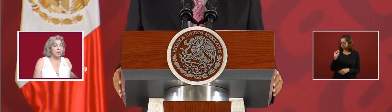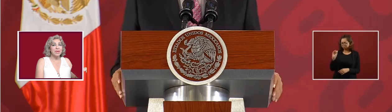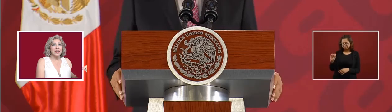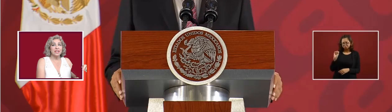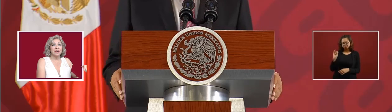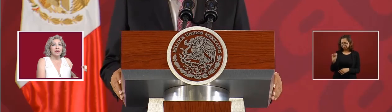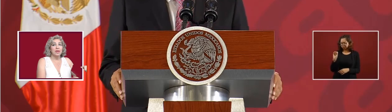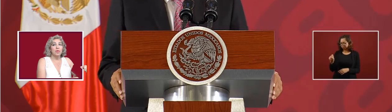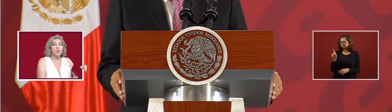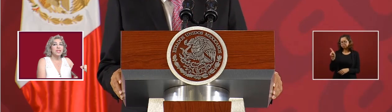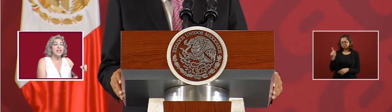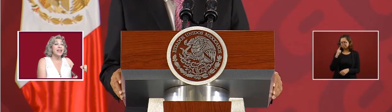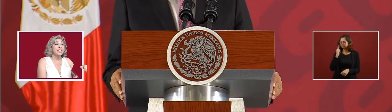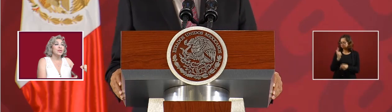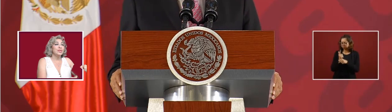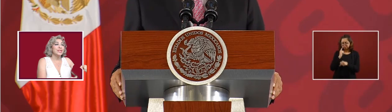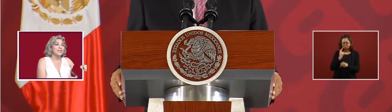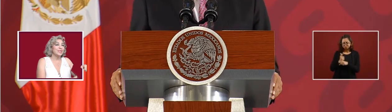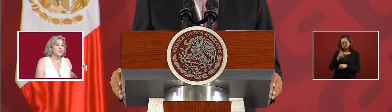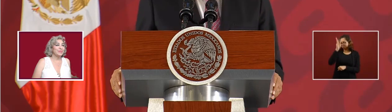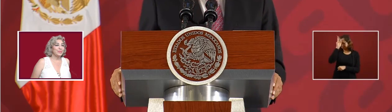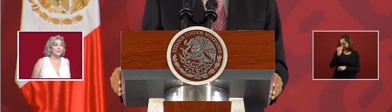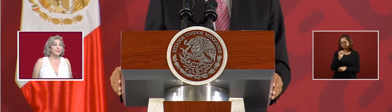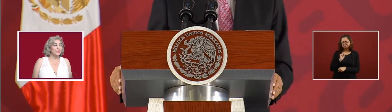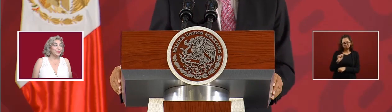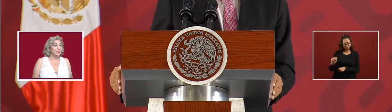we're in agreement with the diagnosis.